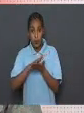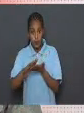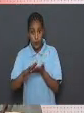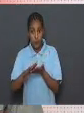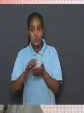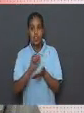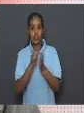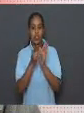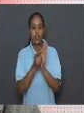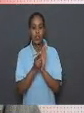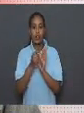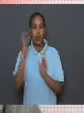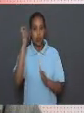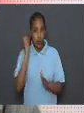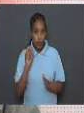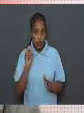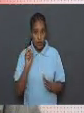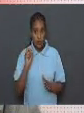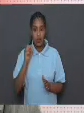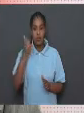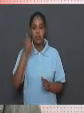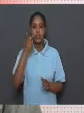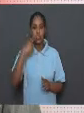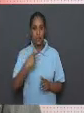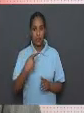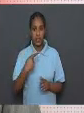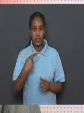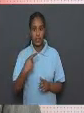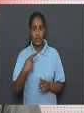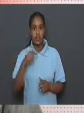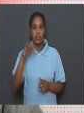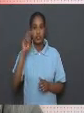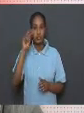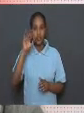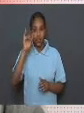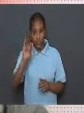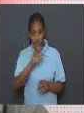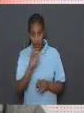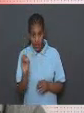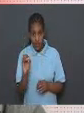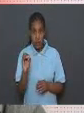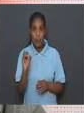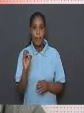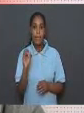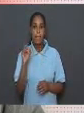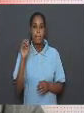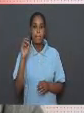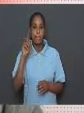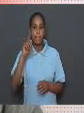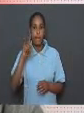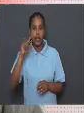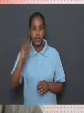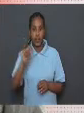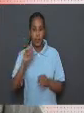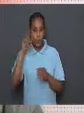such as gold, silver, nickel, and platinum that must